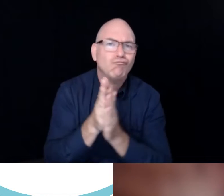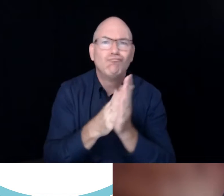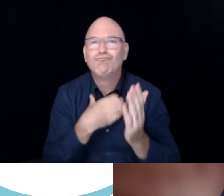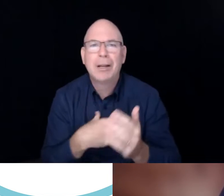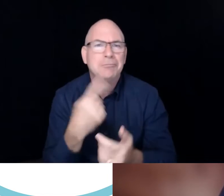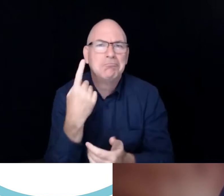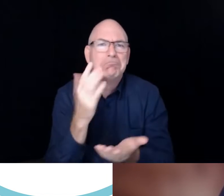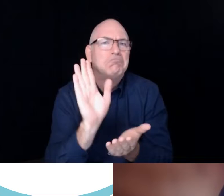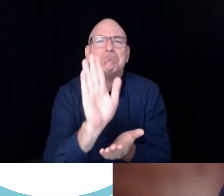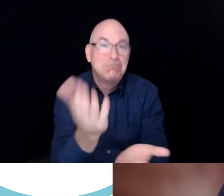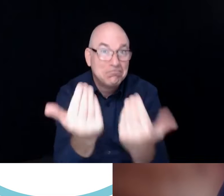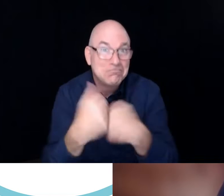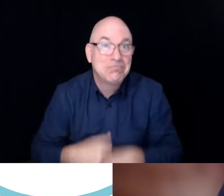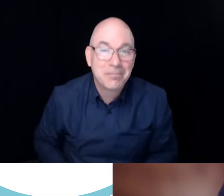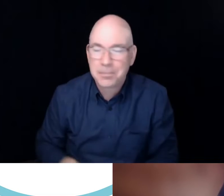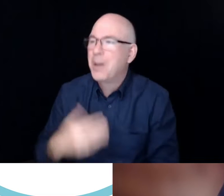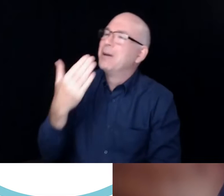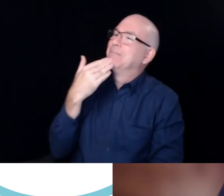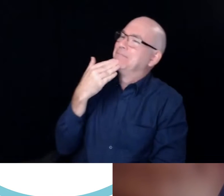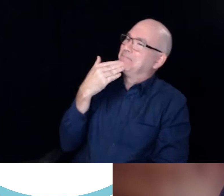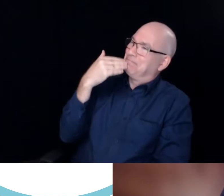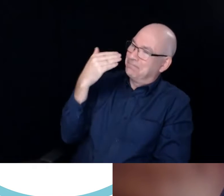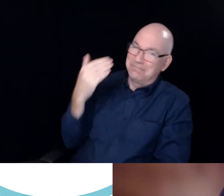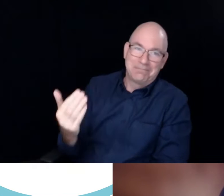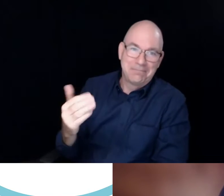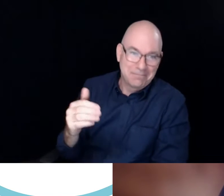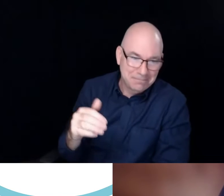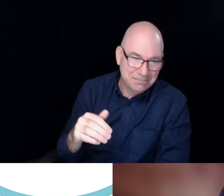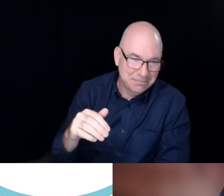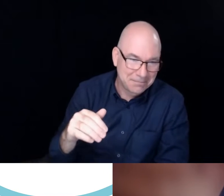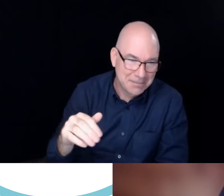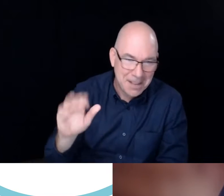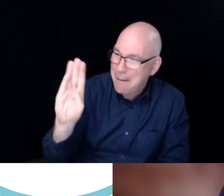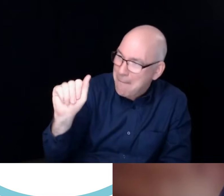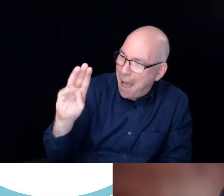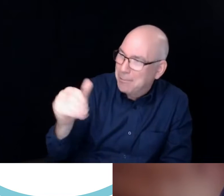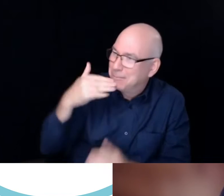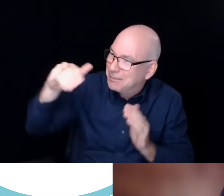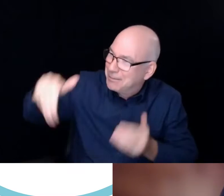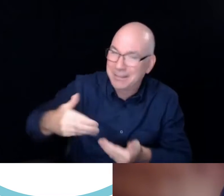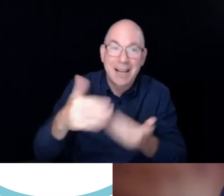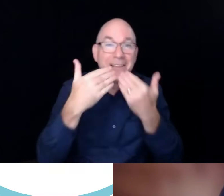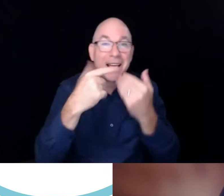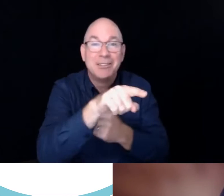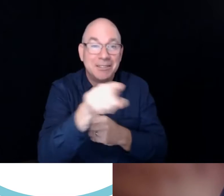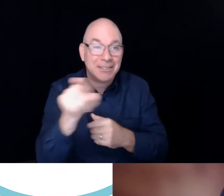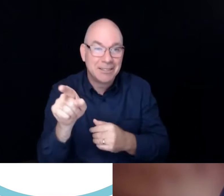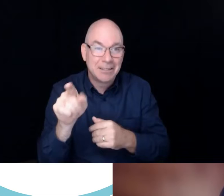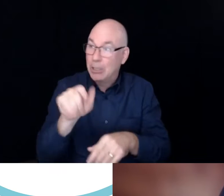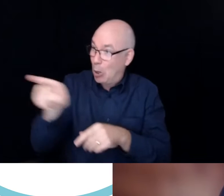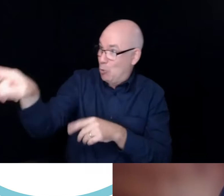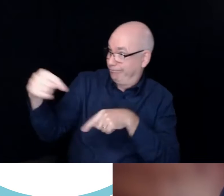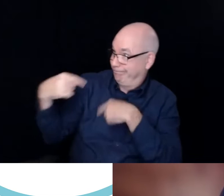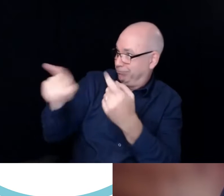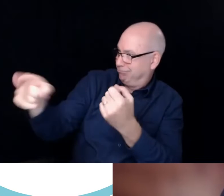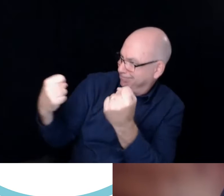leadership. Thank you so much, Bama, for this introduction, and thank you so much for being an advocate for young people